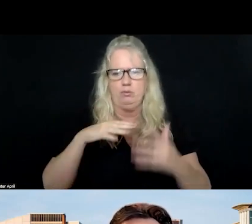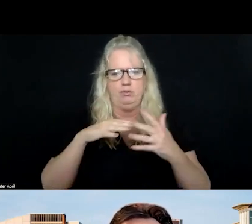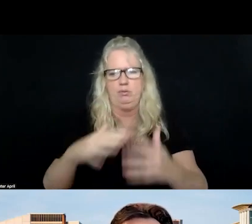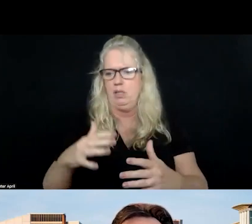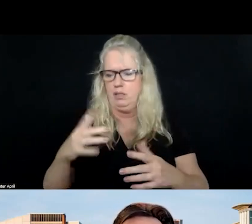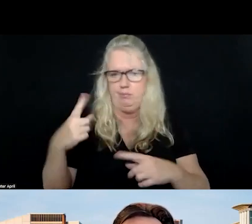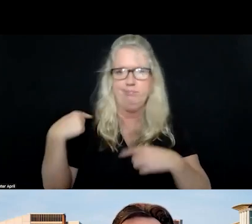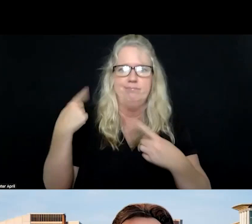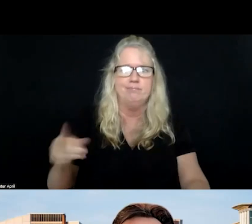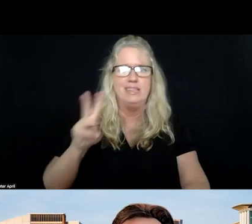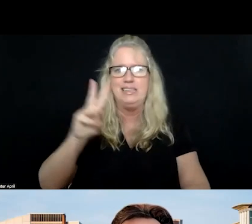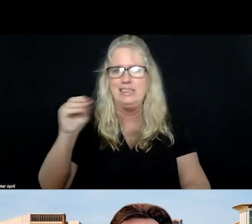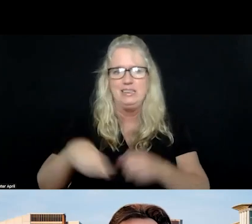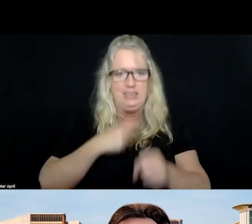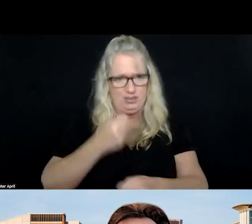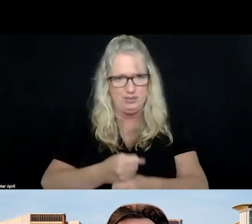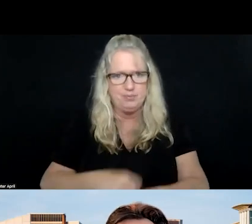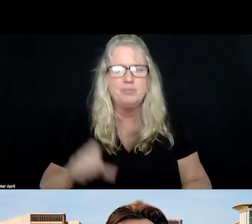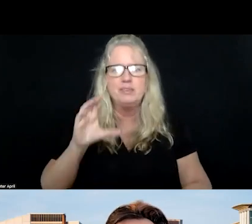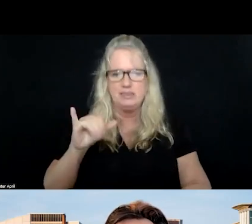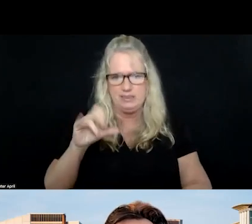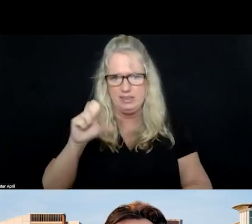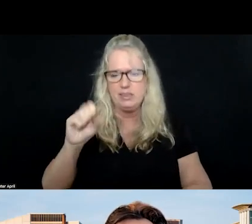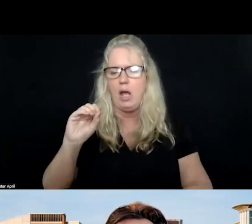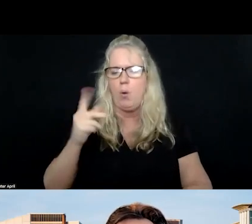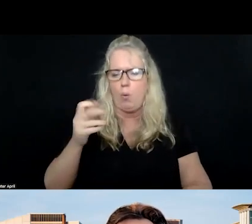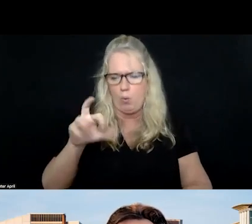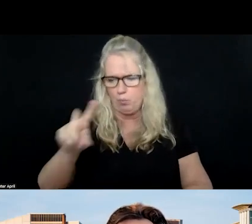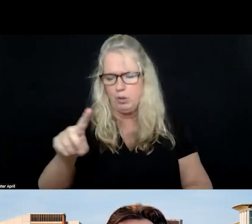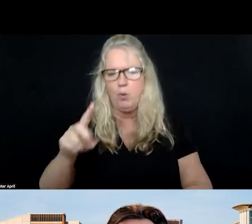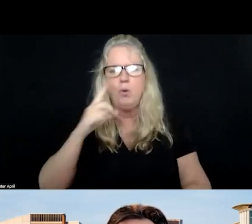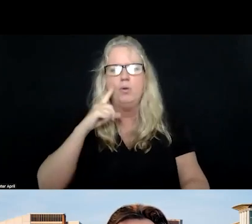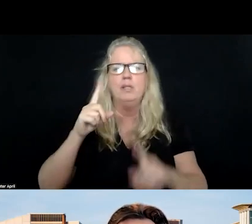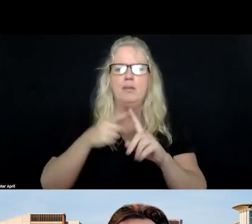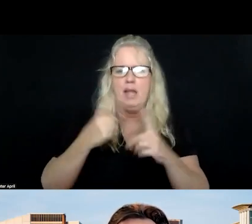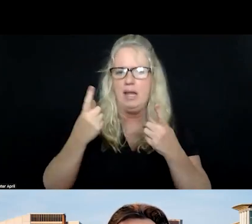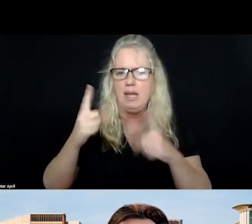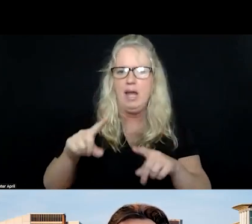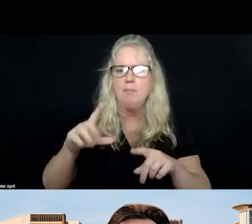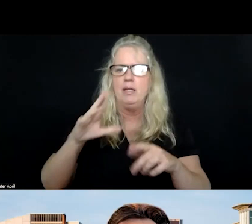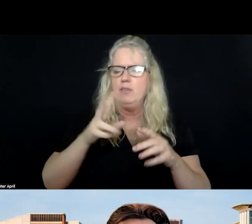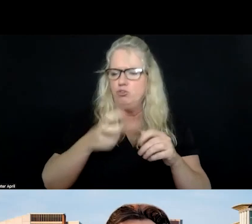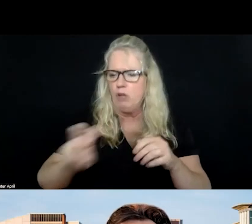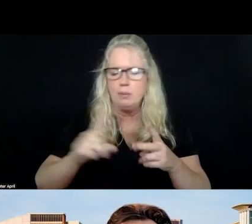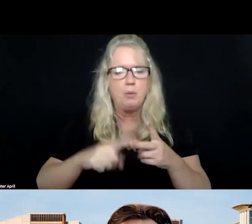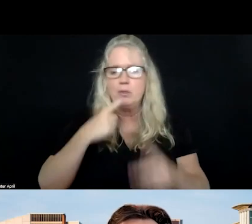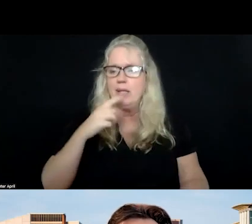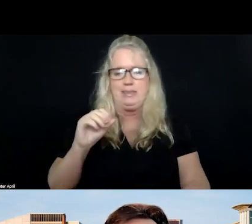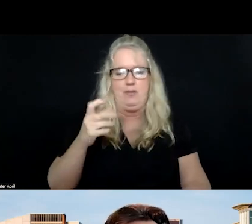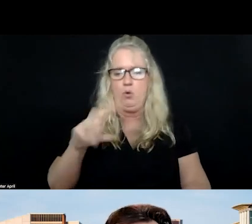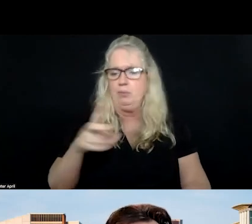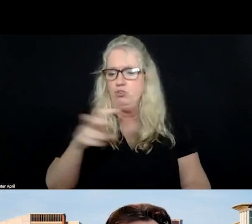years later. CSI opioids, clinical context of suicide following opioid transitions. We're not even saying that the opioid transition is the